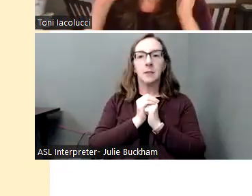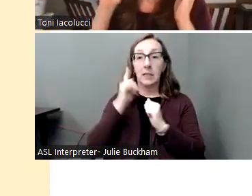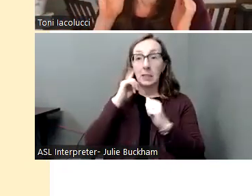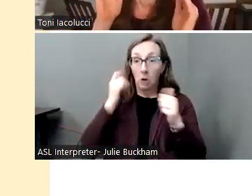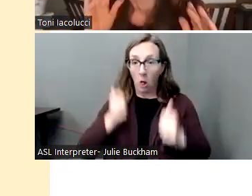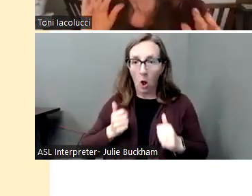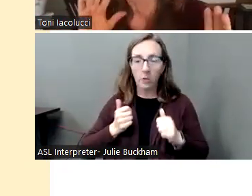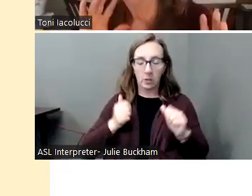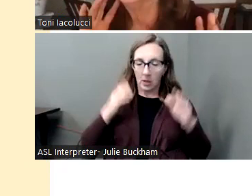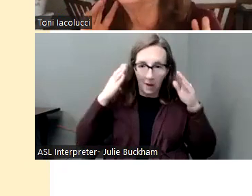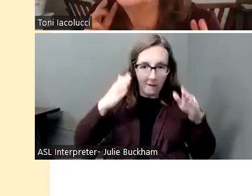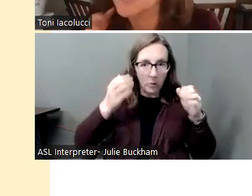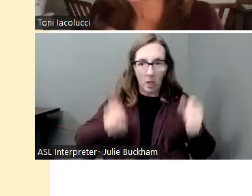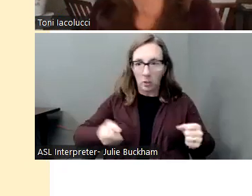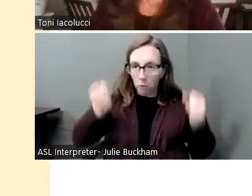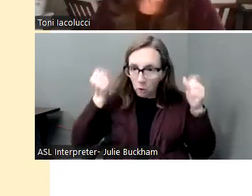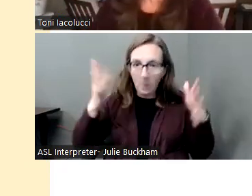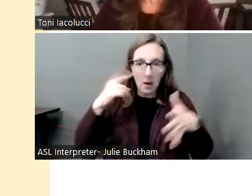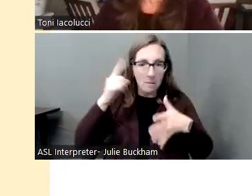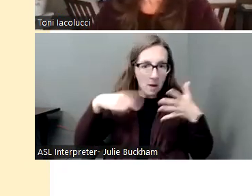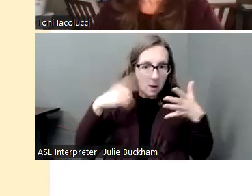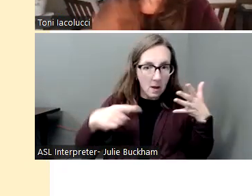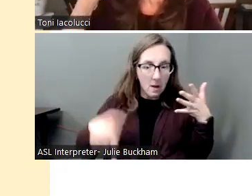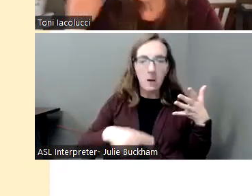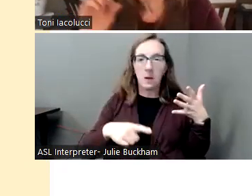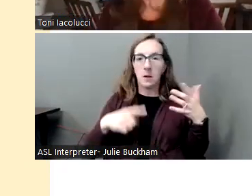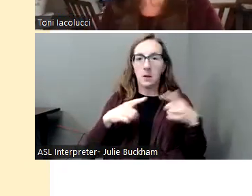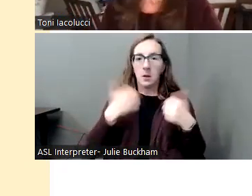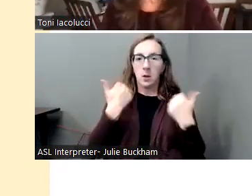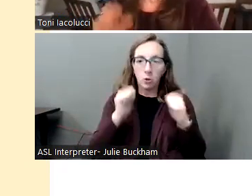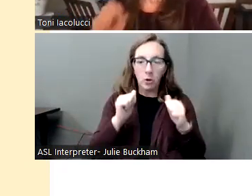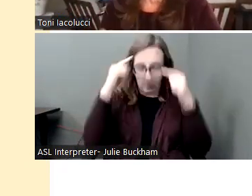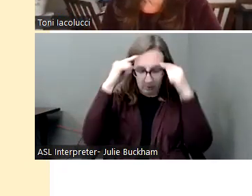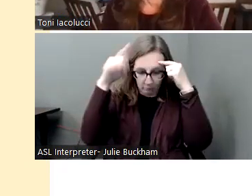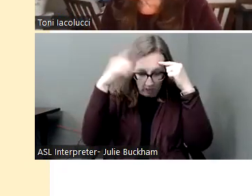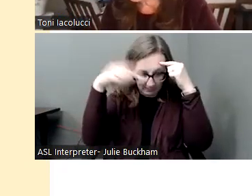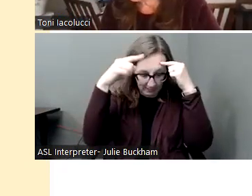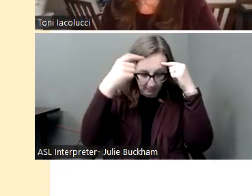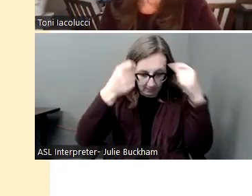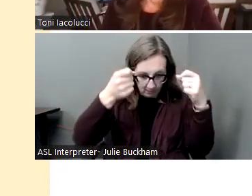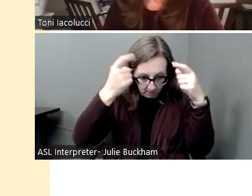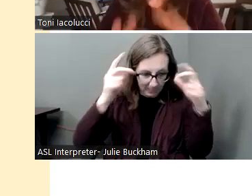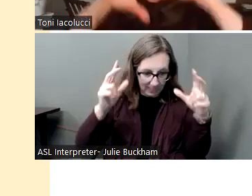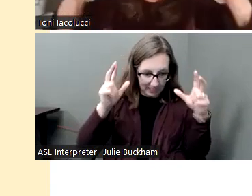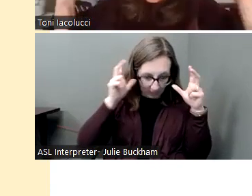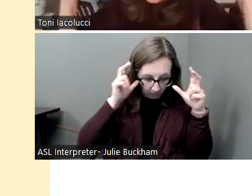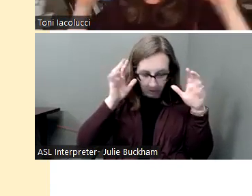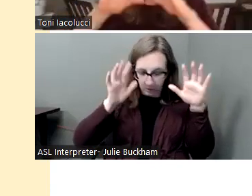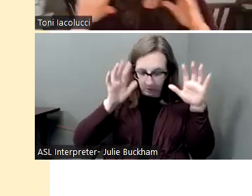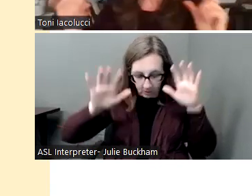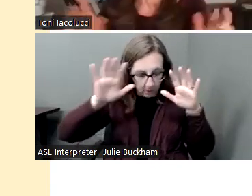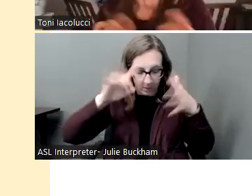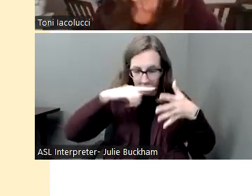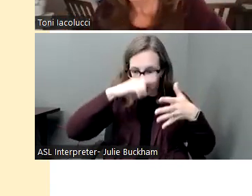You're trying to process what's being said, to understand what's being said. And then when you